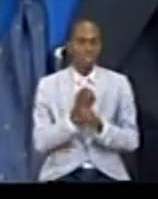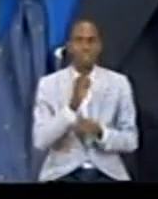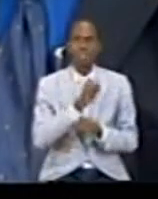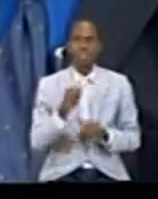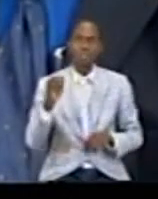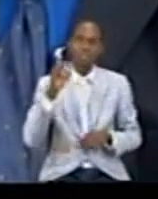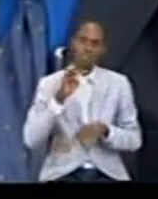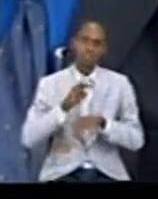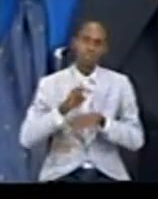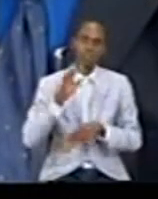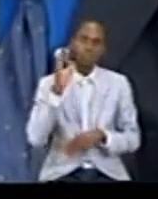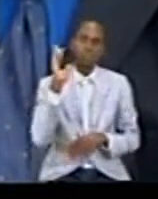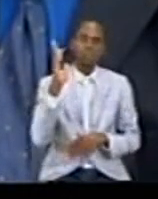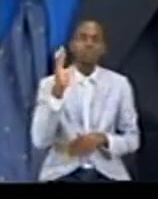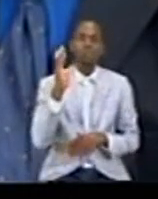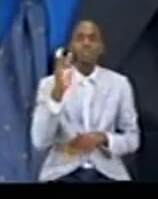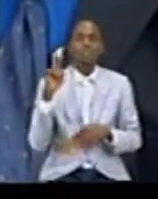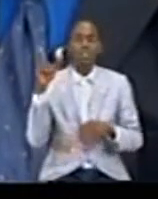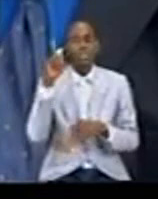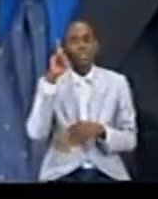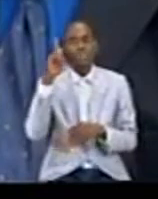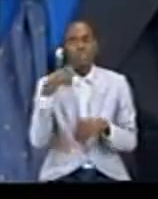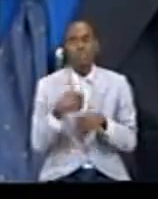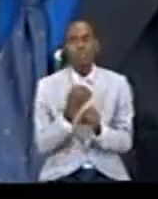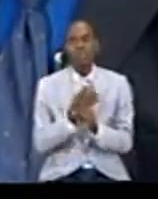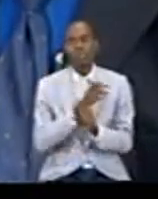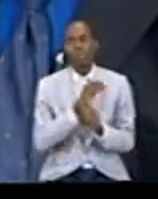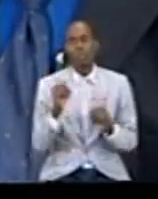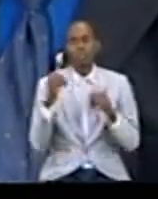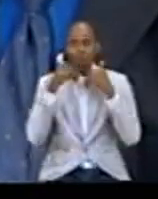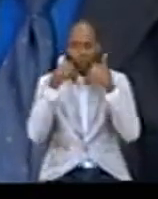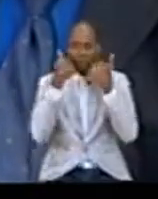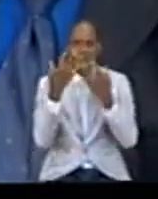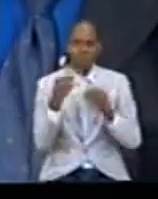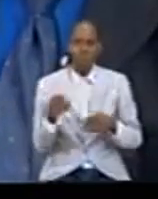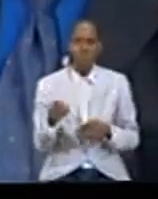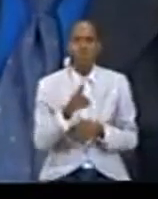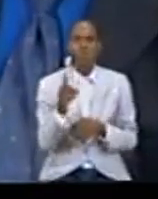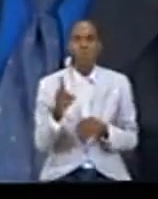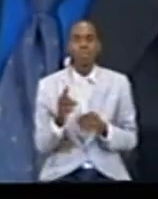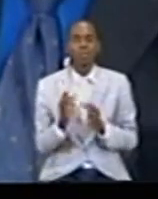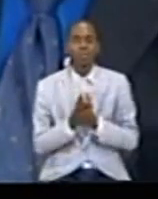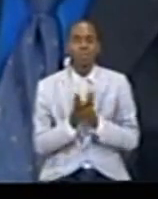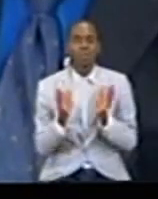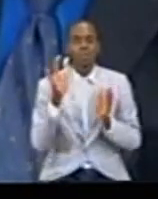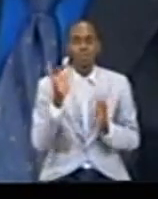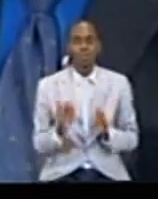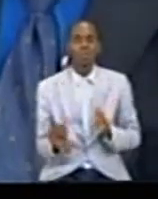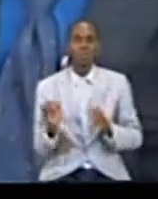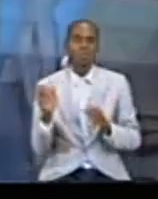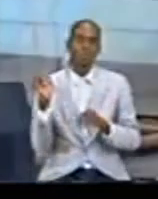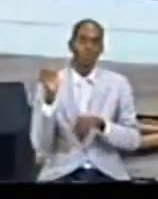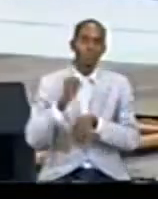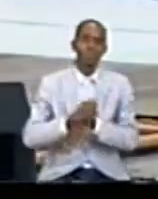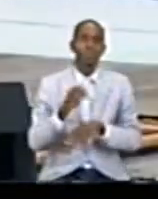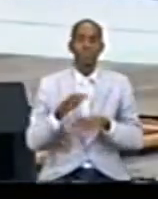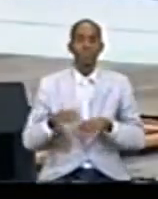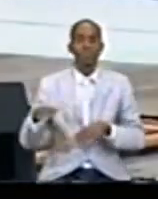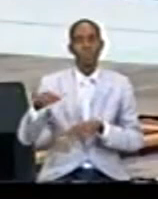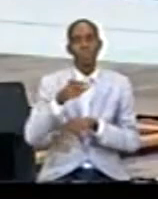He made a show of them openly, triumphing over